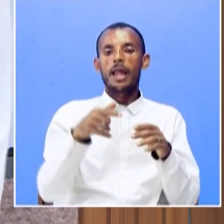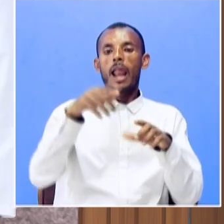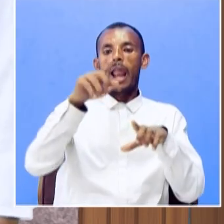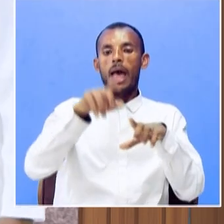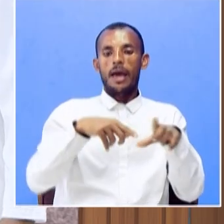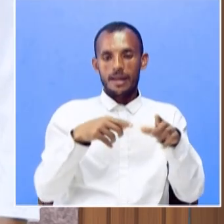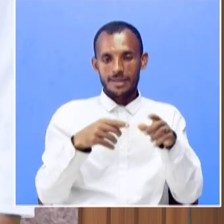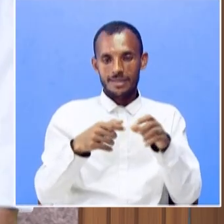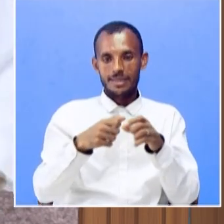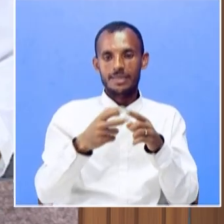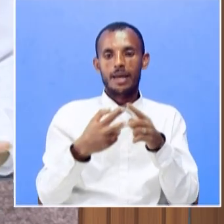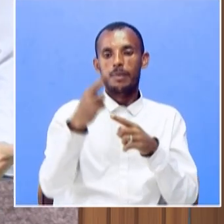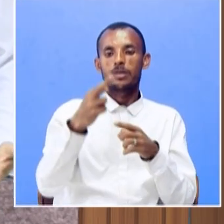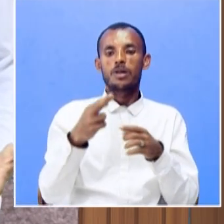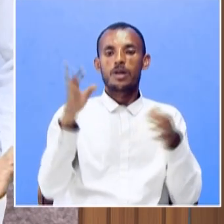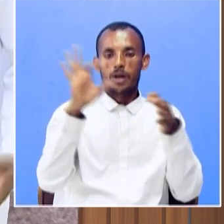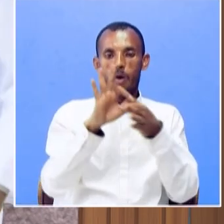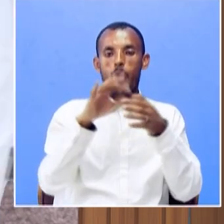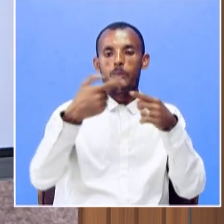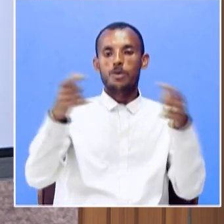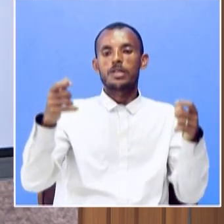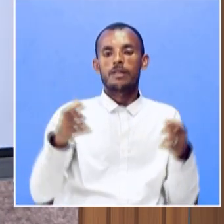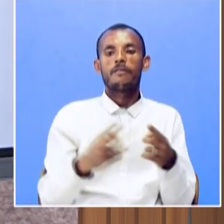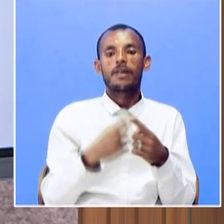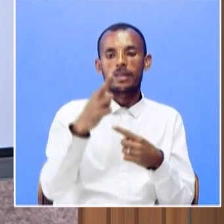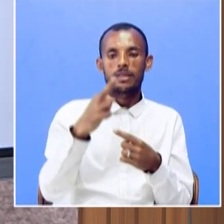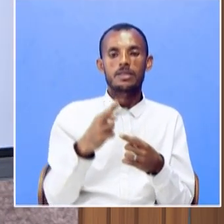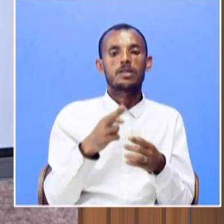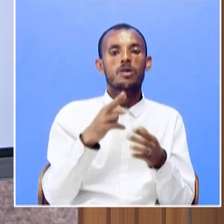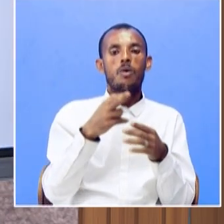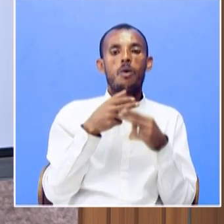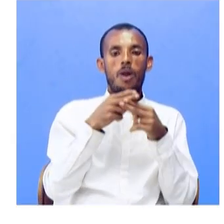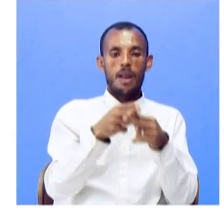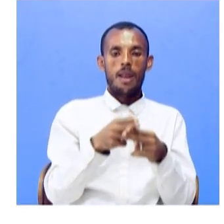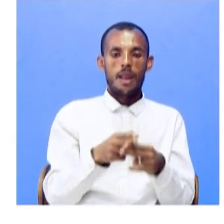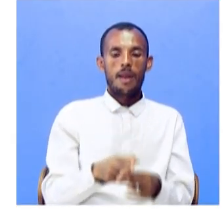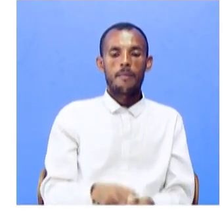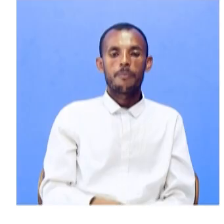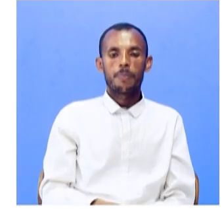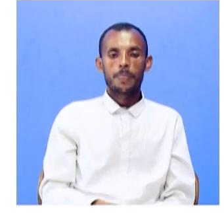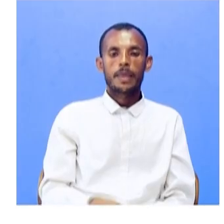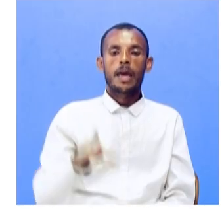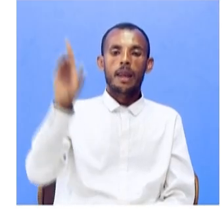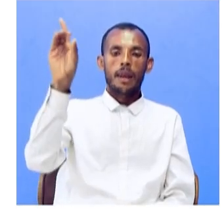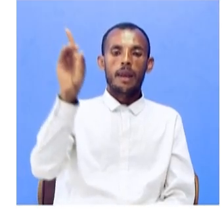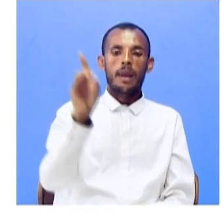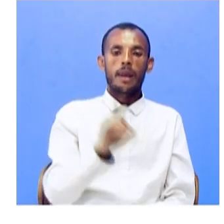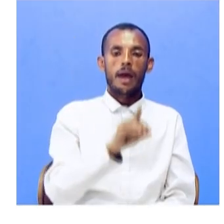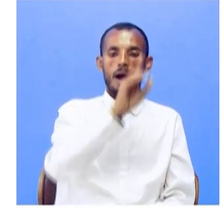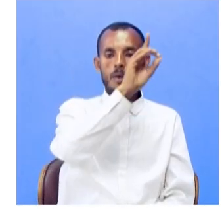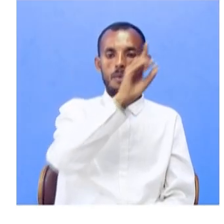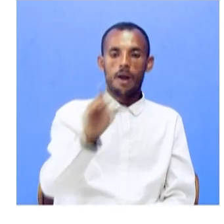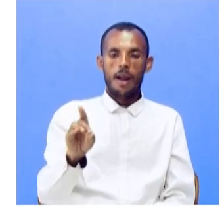opposite vertices is called diagonal. So here, this parallelogram, one of its diagonal is it is